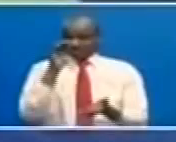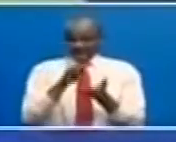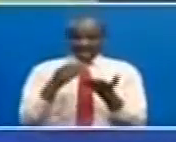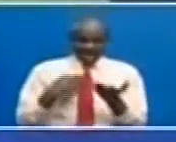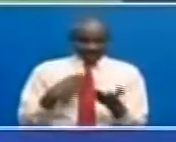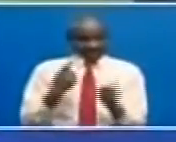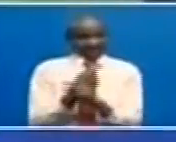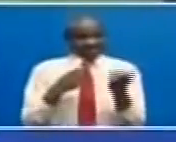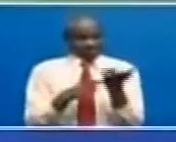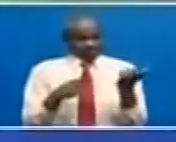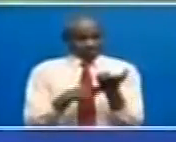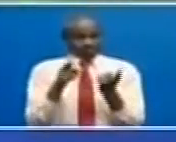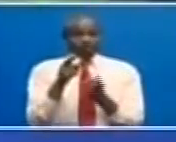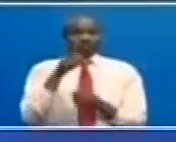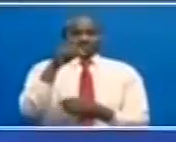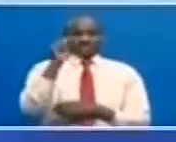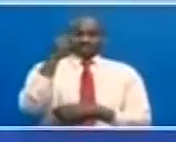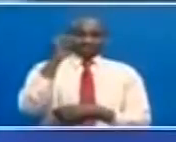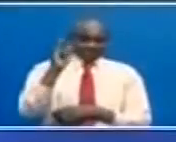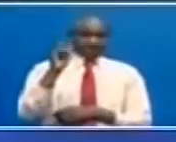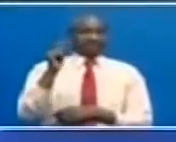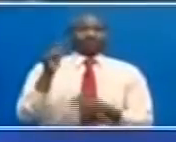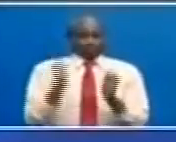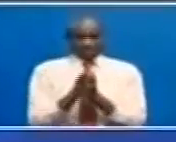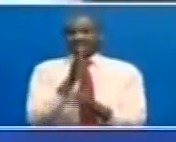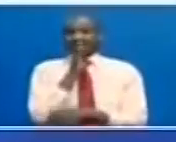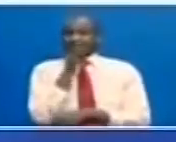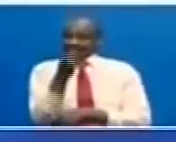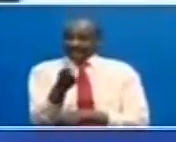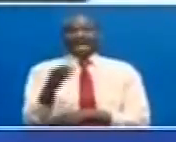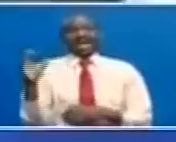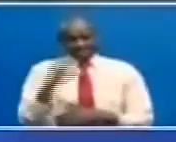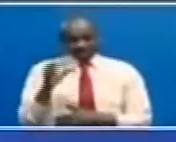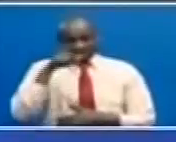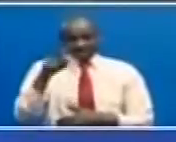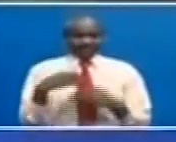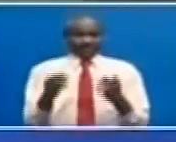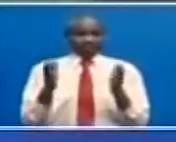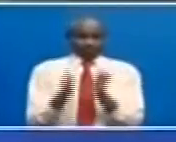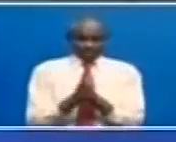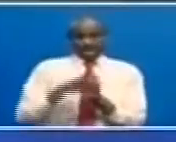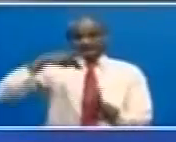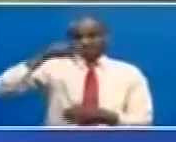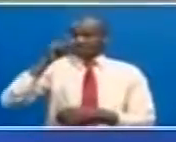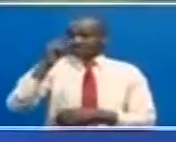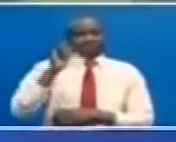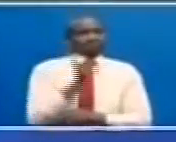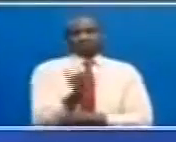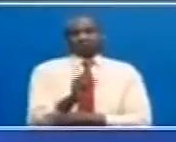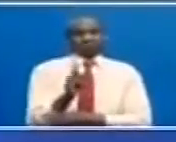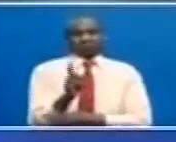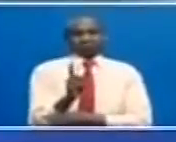pinless technology for all new debits, credits and prepaid cards, where customers are no longer issued with peelback or scratch off